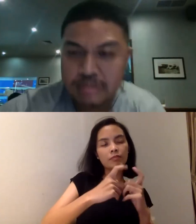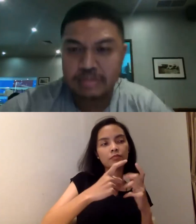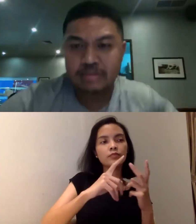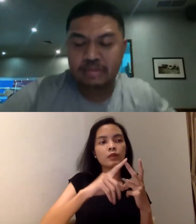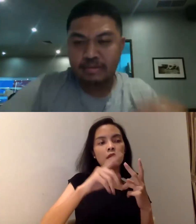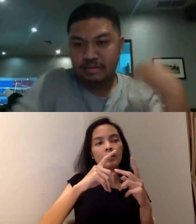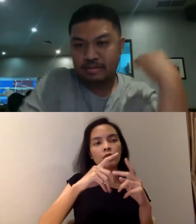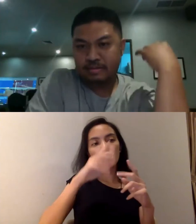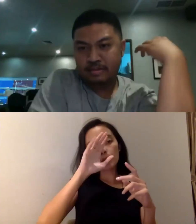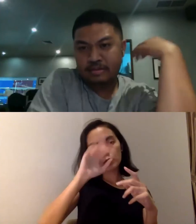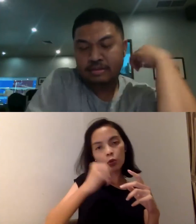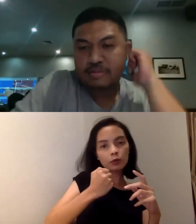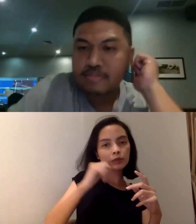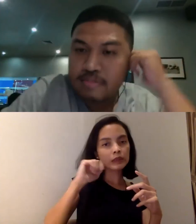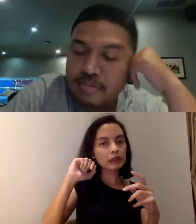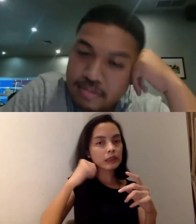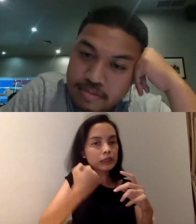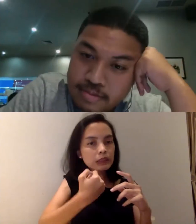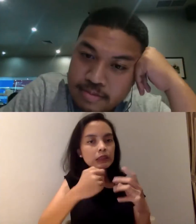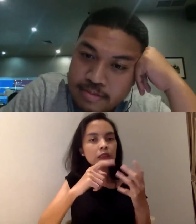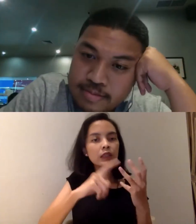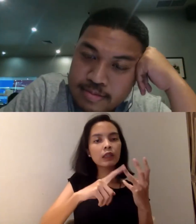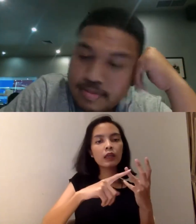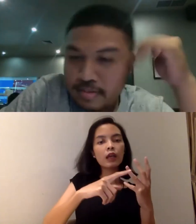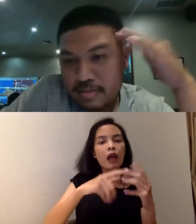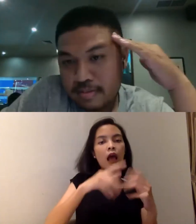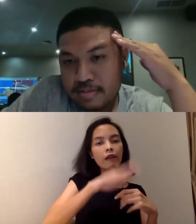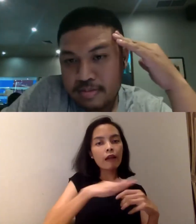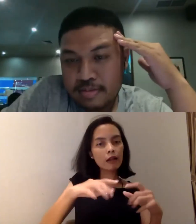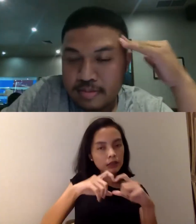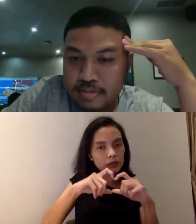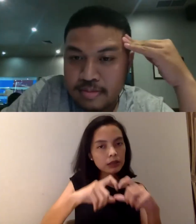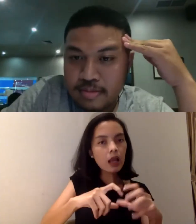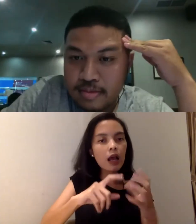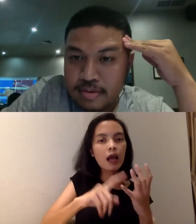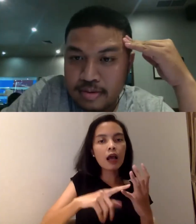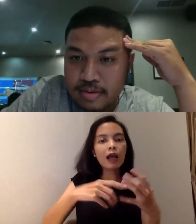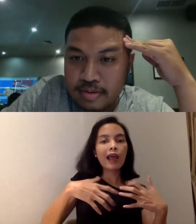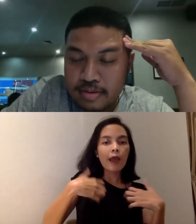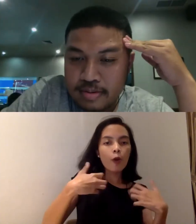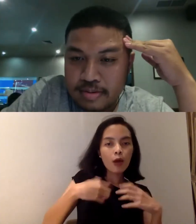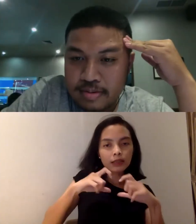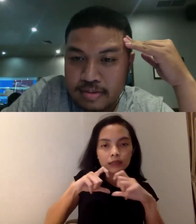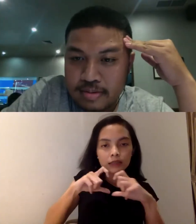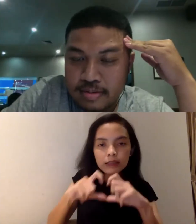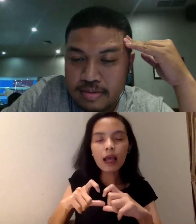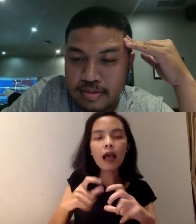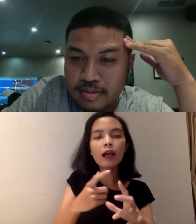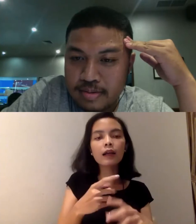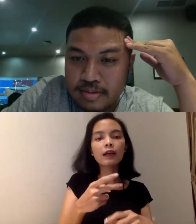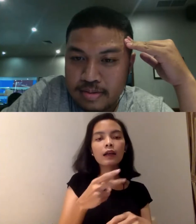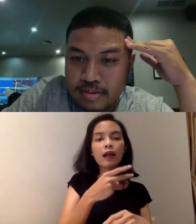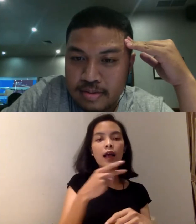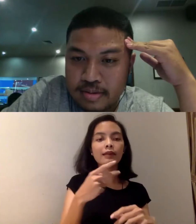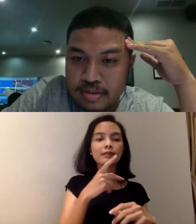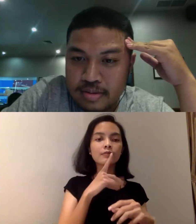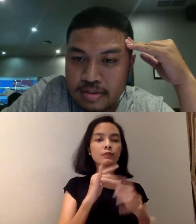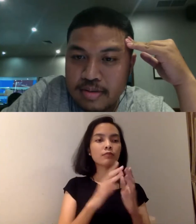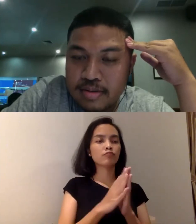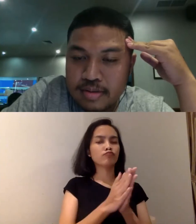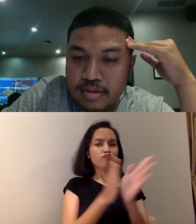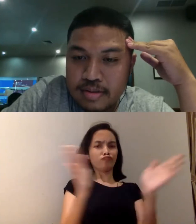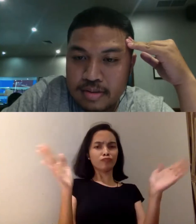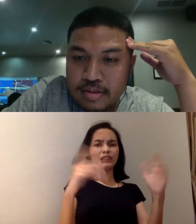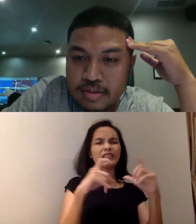others, it could be more like loving your children, loving your pets. So there is universal love.